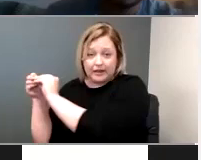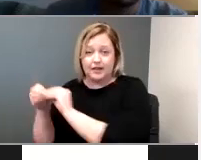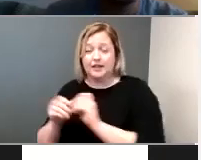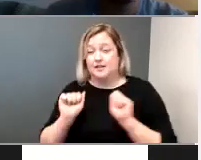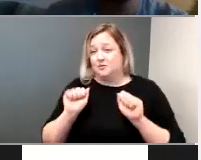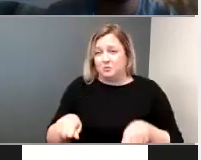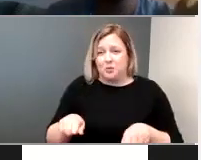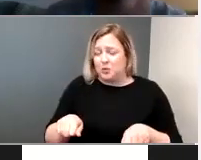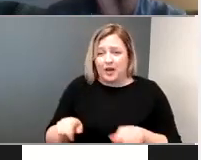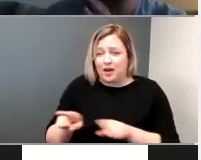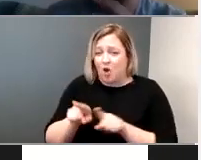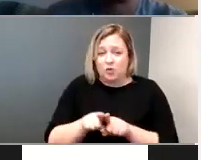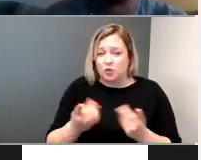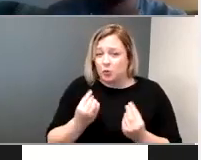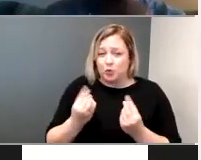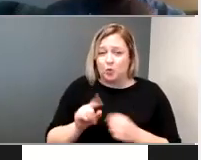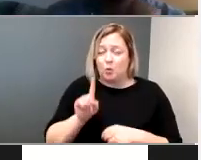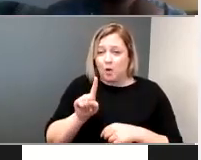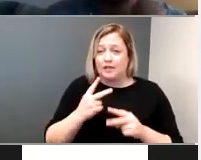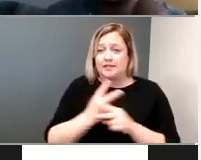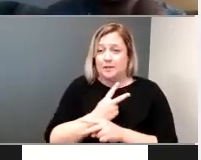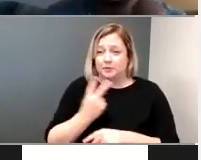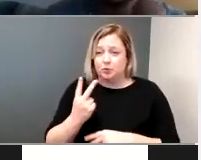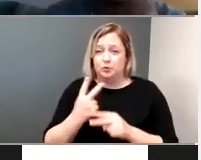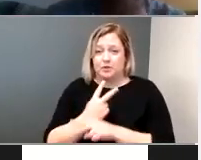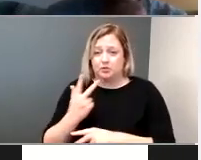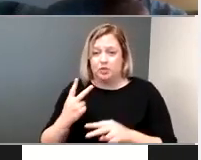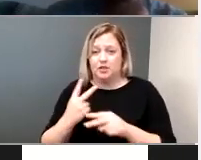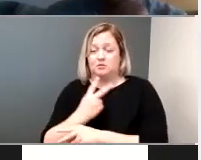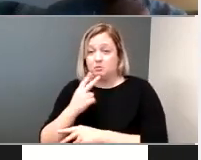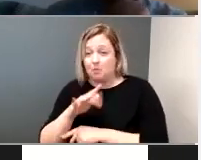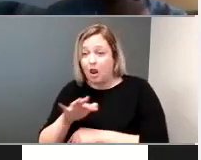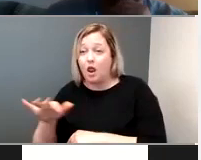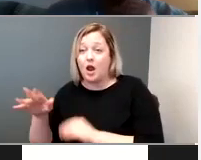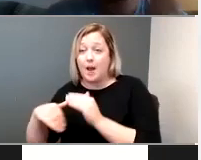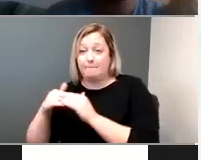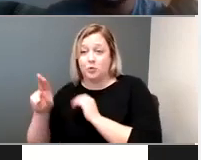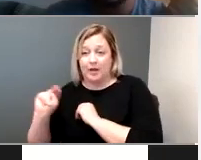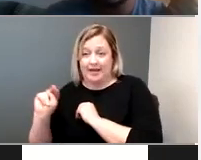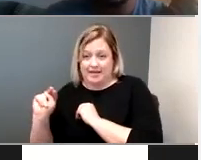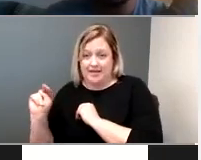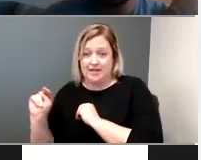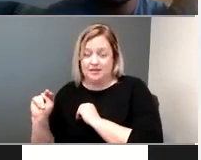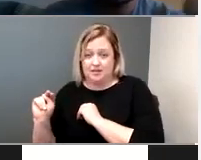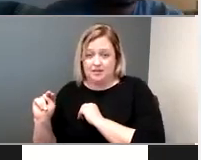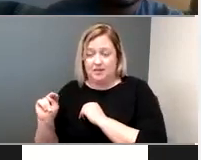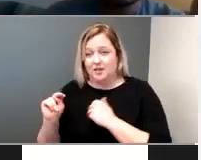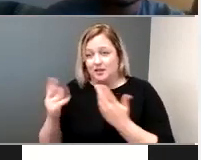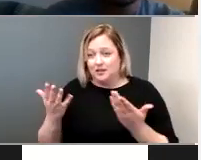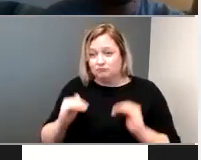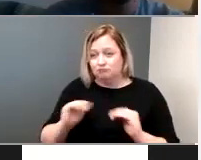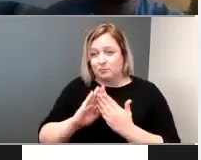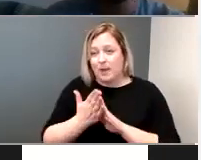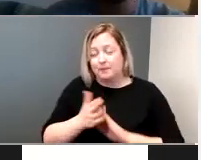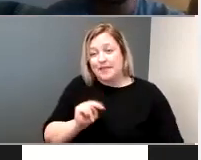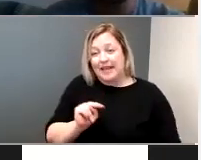as 1 times, 2 times, 3 times and so on all the way up to n. Right? That basically becomes n factorial. And we all